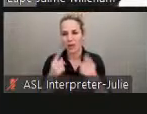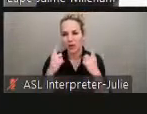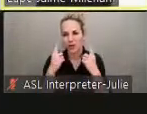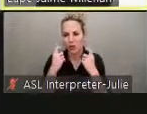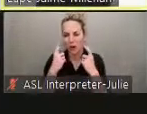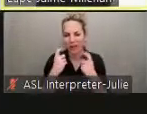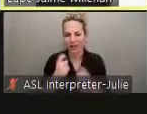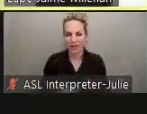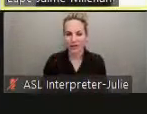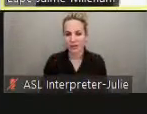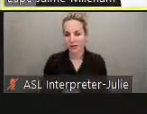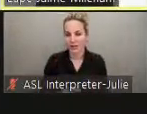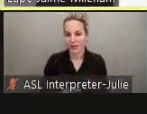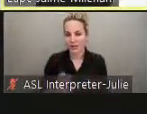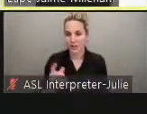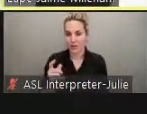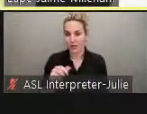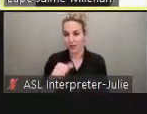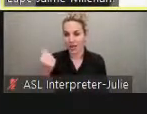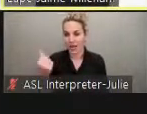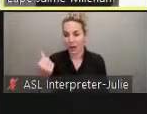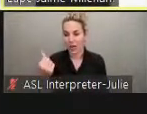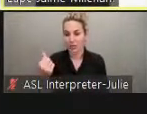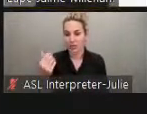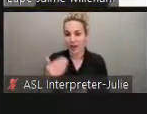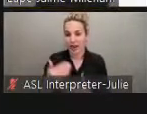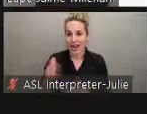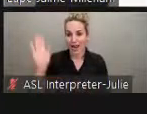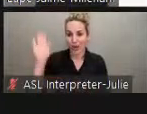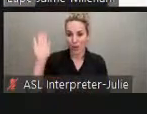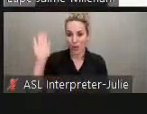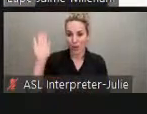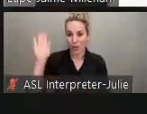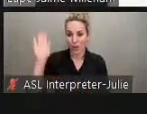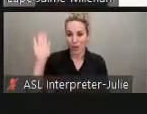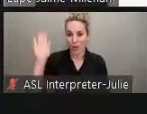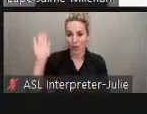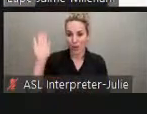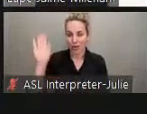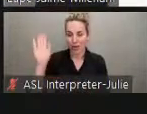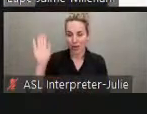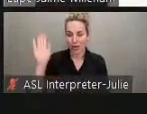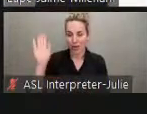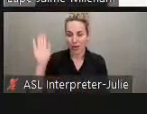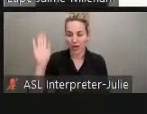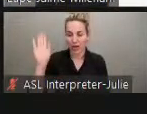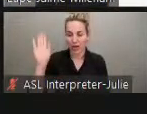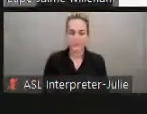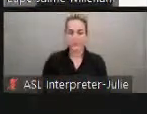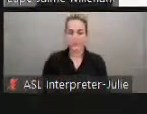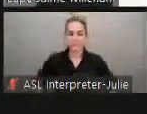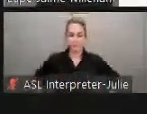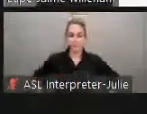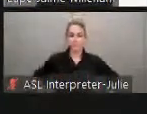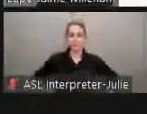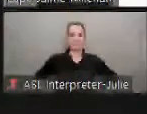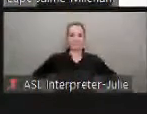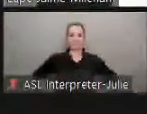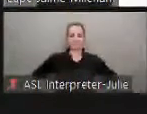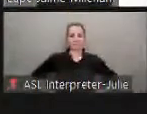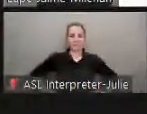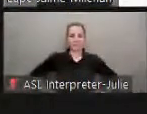Okay, Jigna, is there anyone else with their hand raised? Yes. I have Yvonne